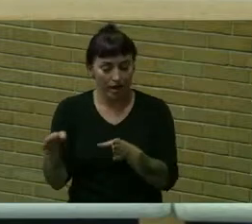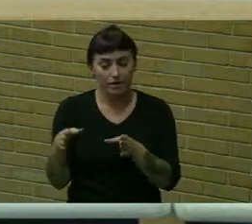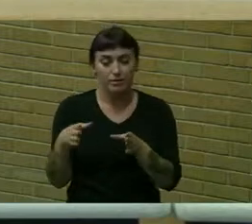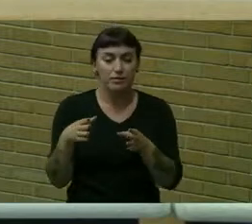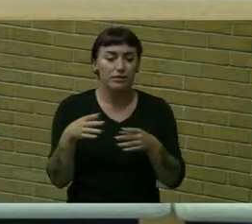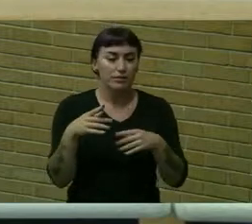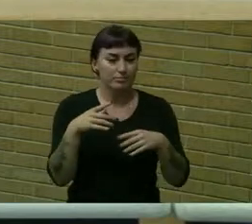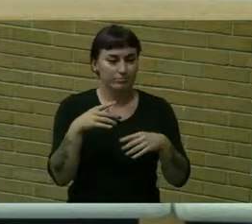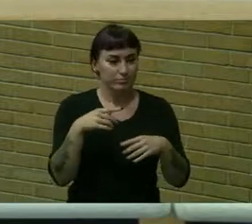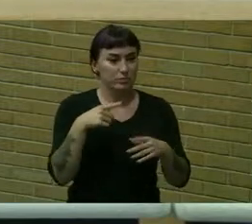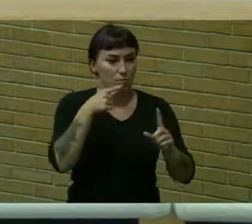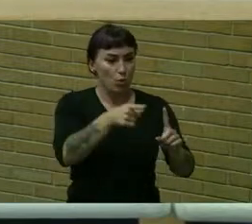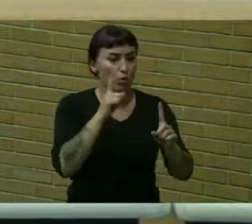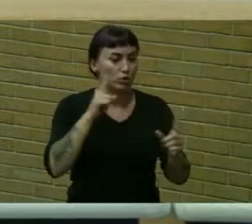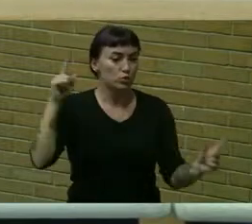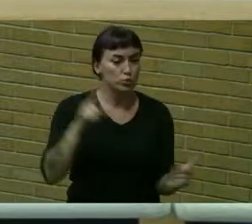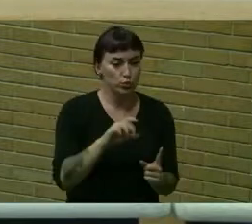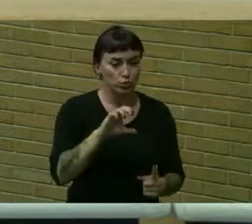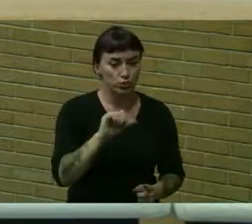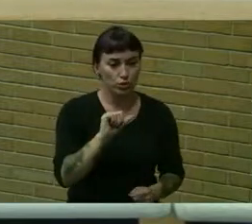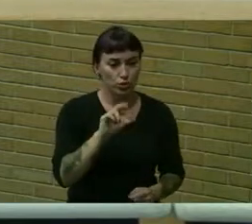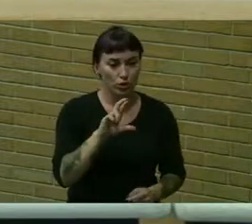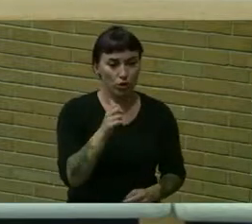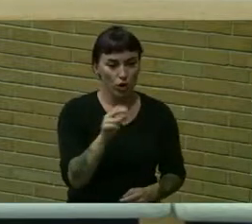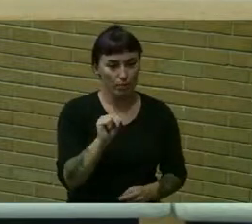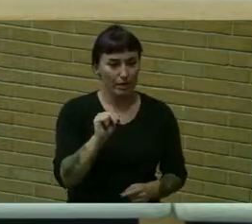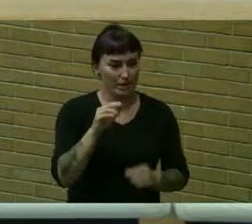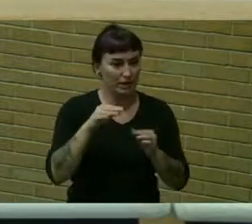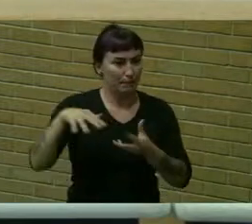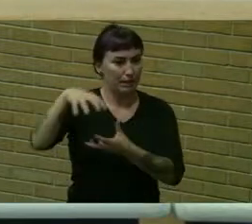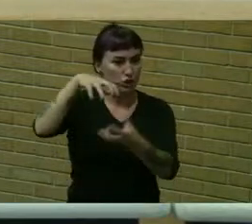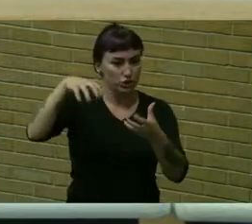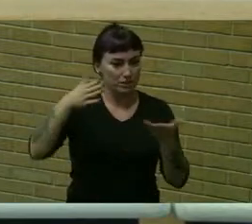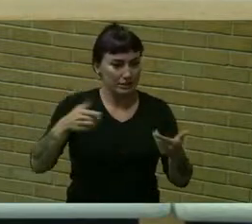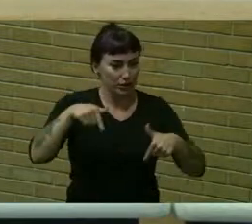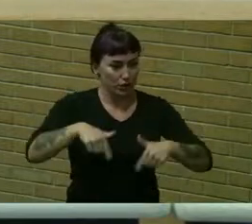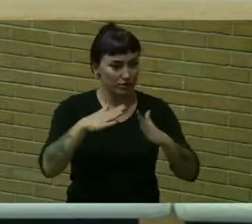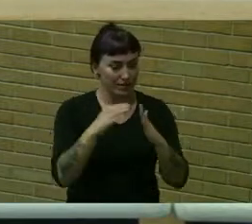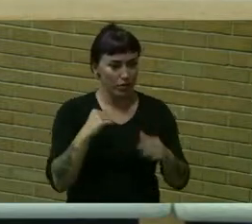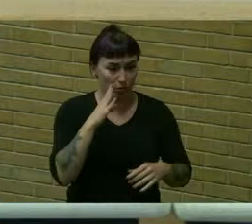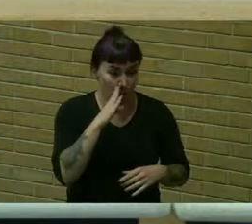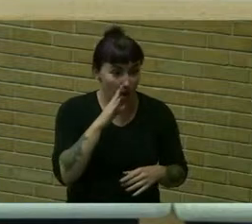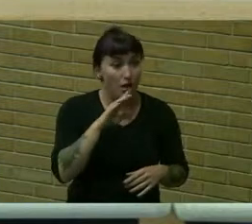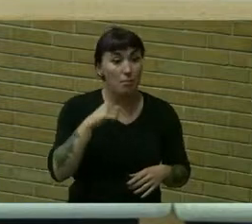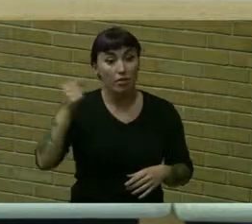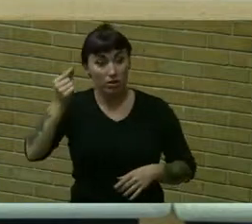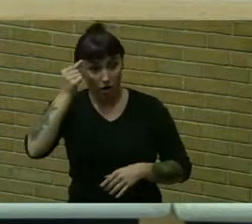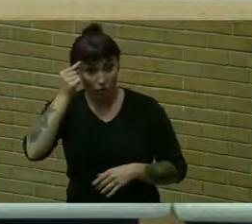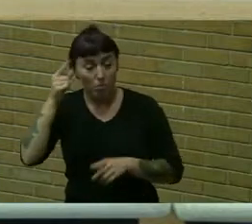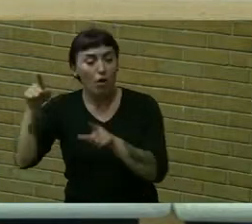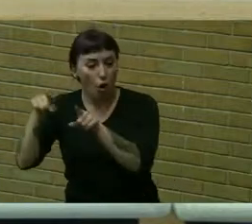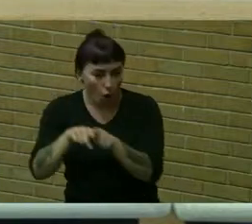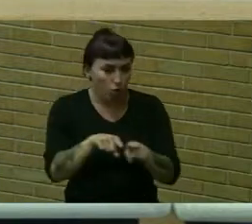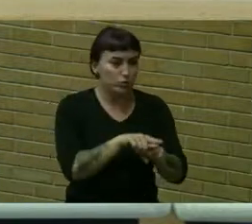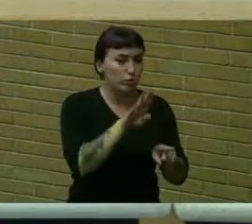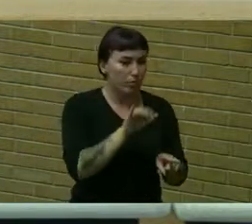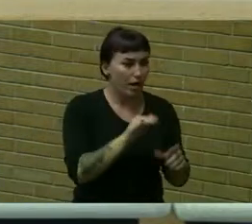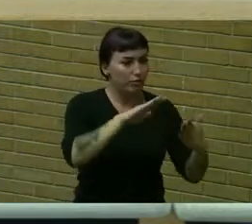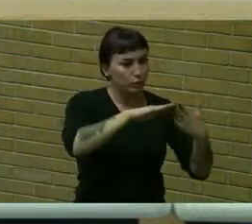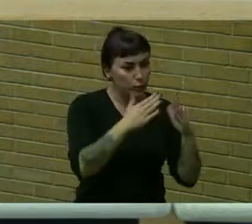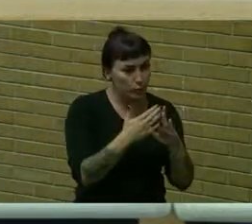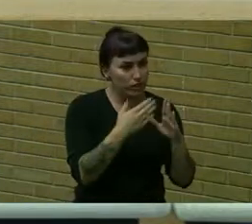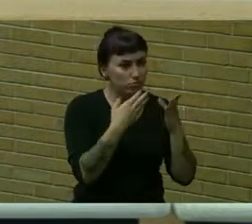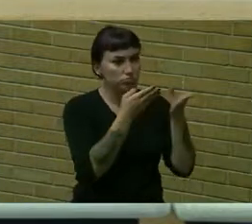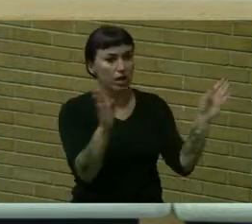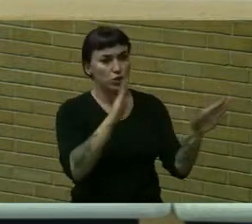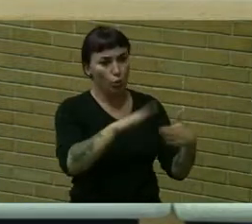reduce carbon emissions here in the town of Brighton, not only by town government, but also by the community